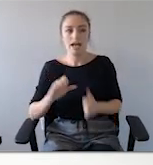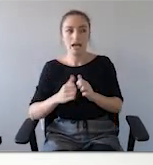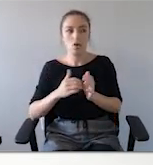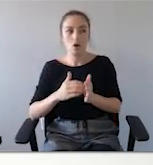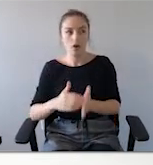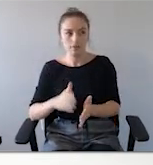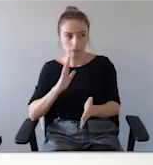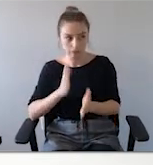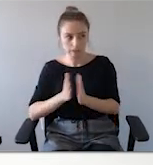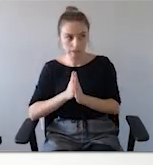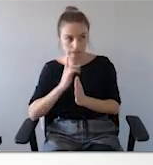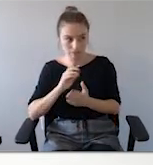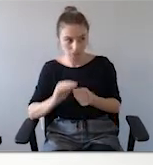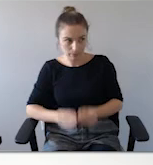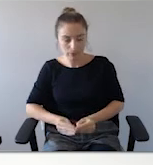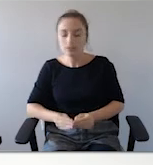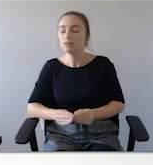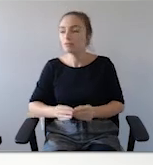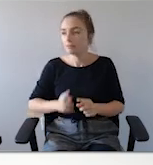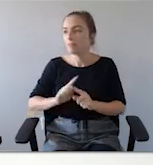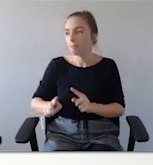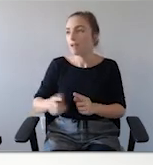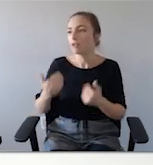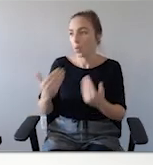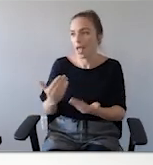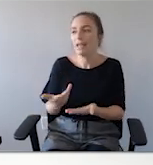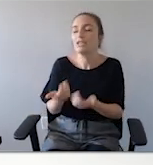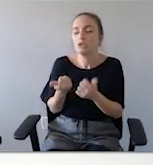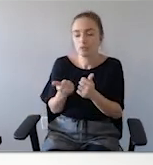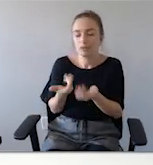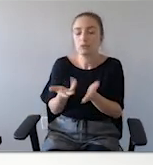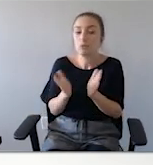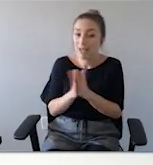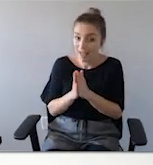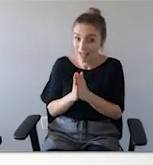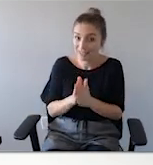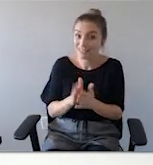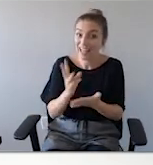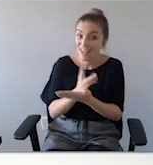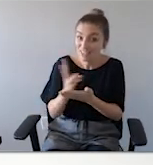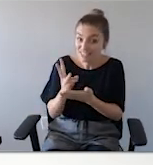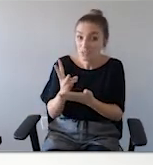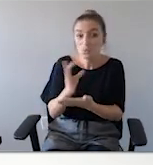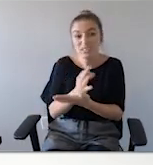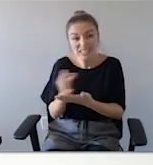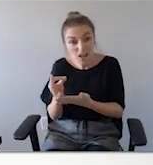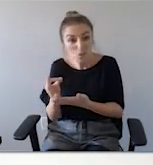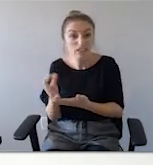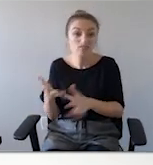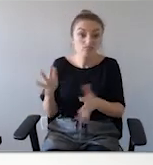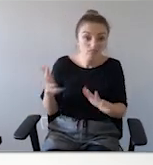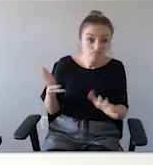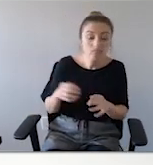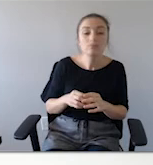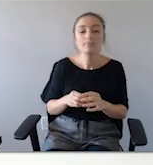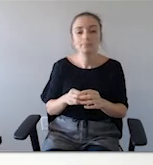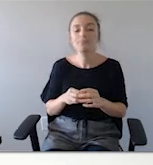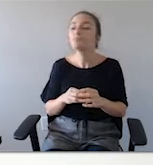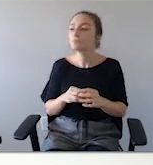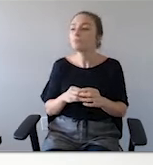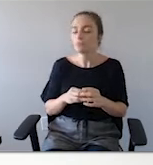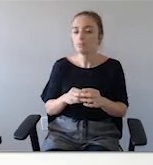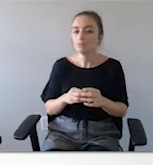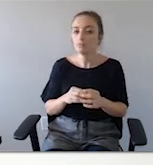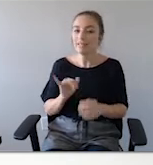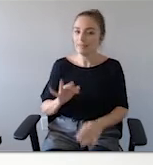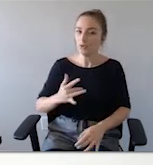would say 6 to 9 weeks. So if I was going to respond to that, I would say, well, if you guys have a concern, I would say 6